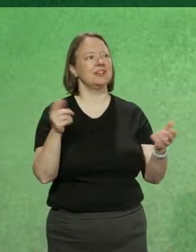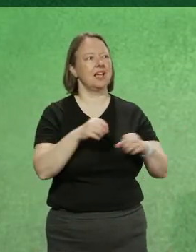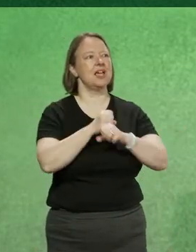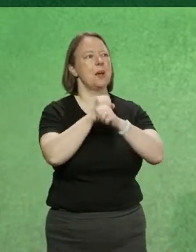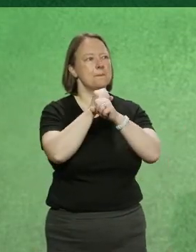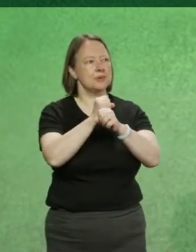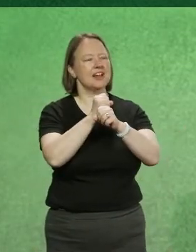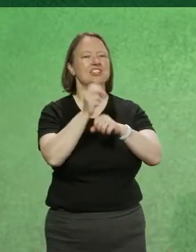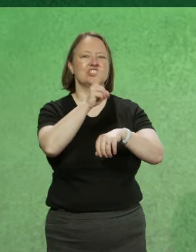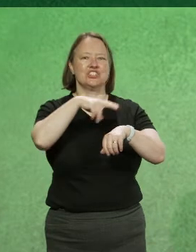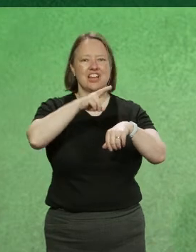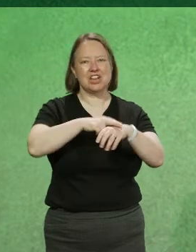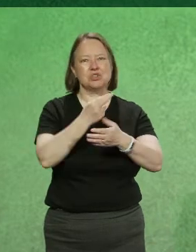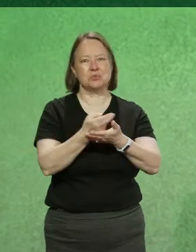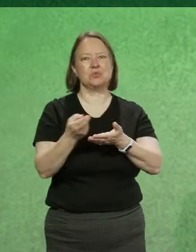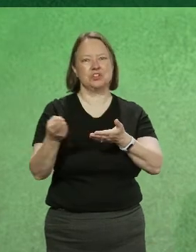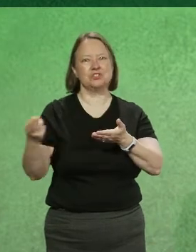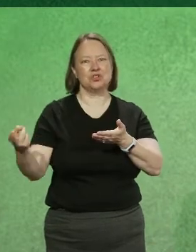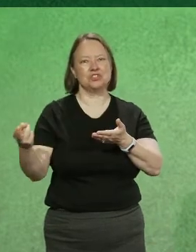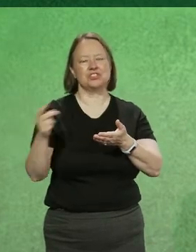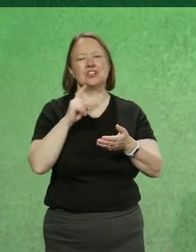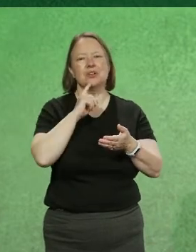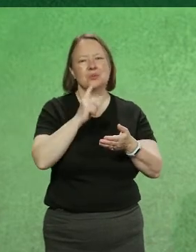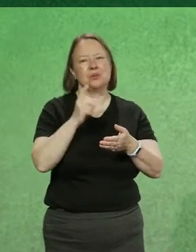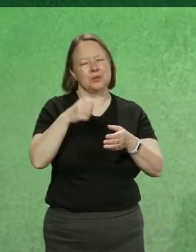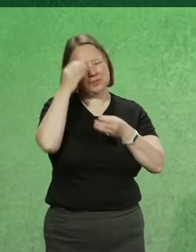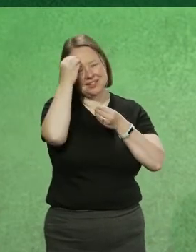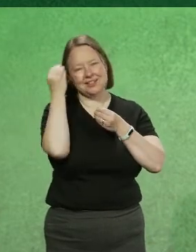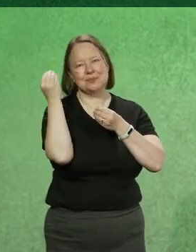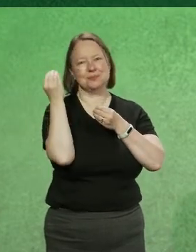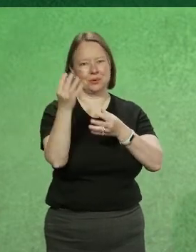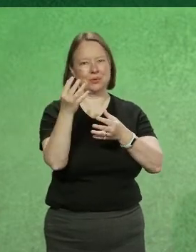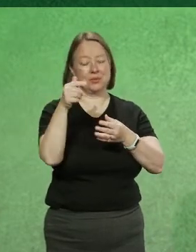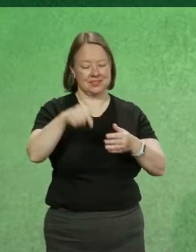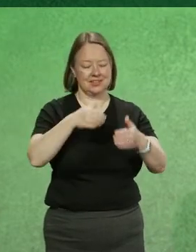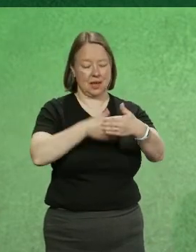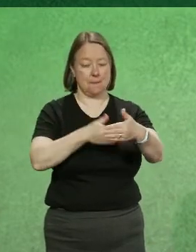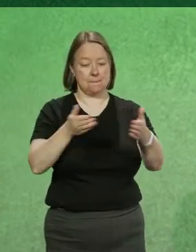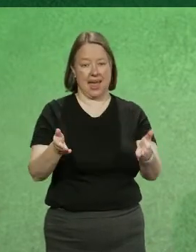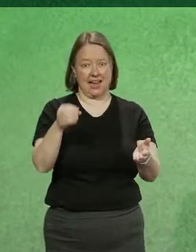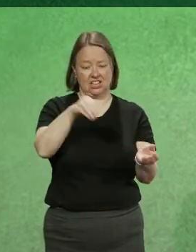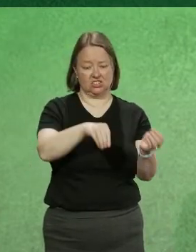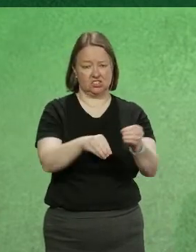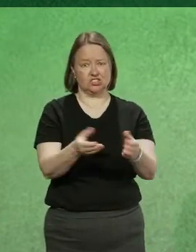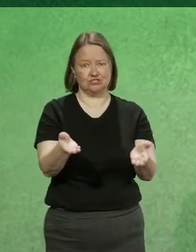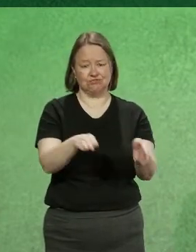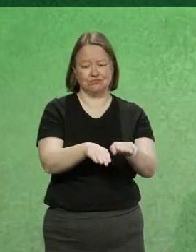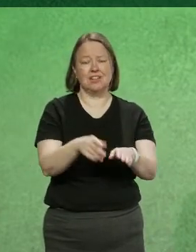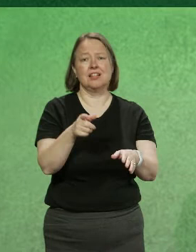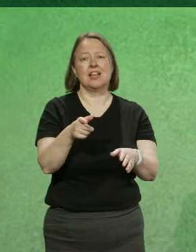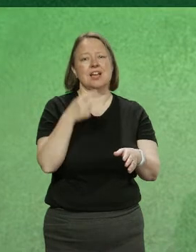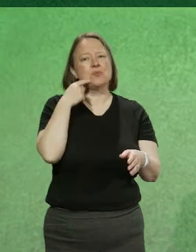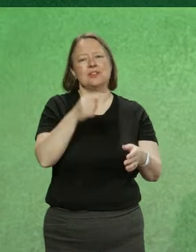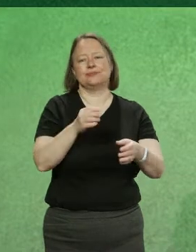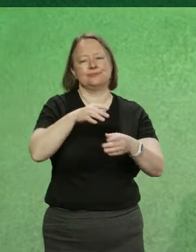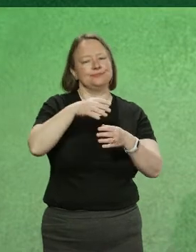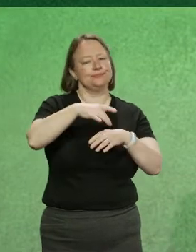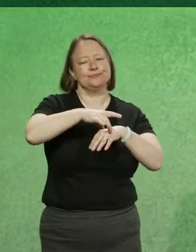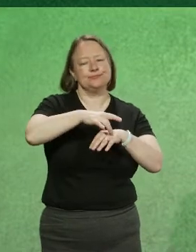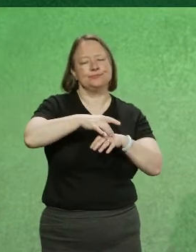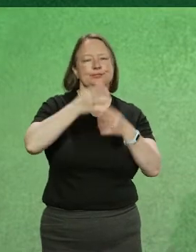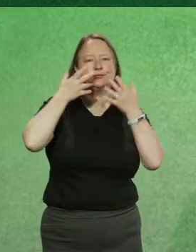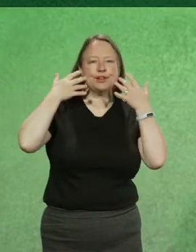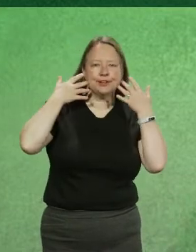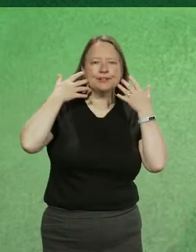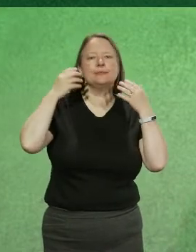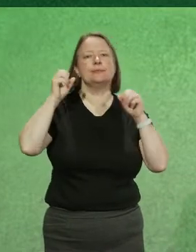protecting natural resources, we will really let them know that these packaging are very eco-friendly and they could use